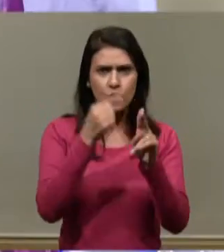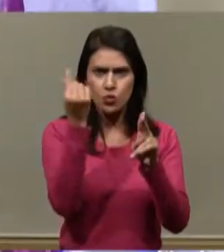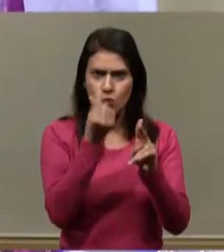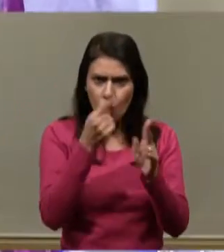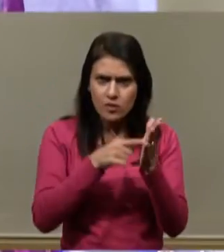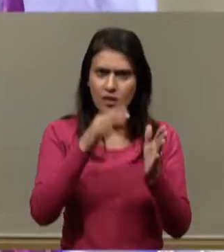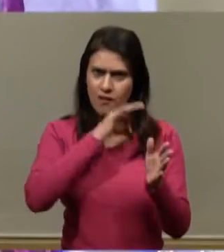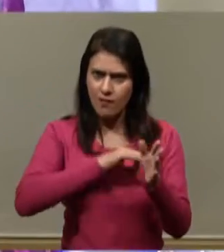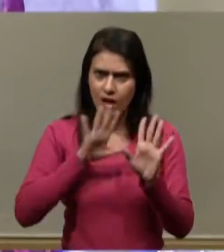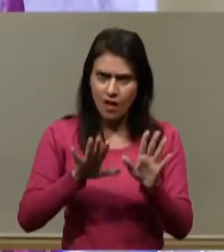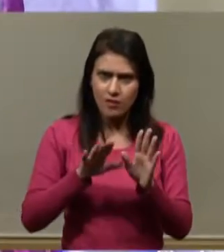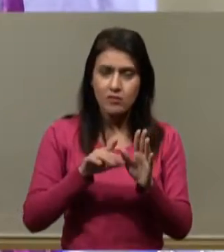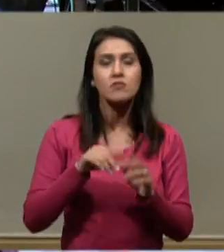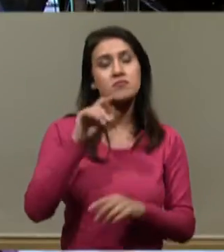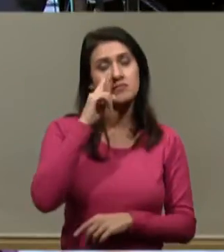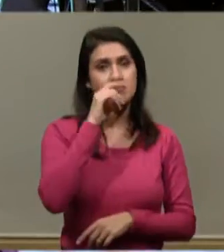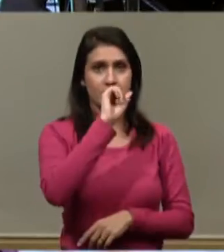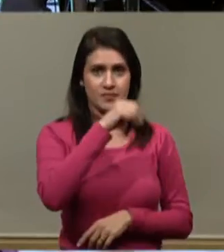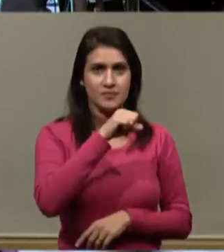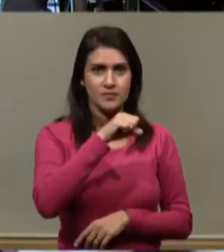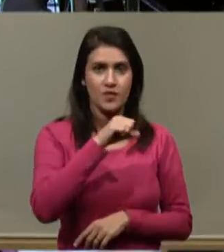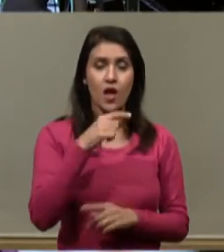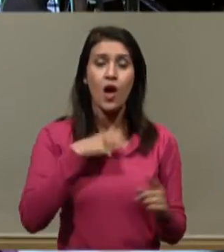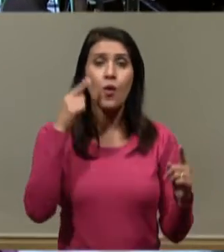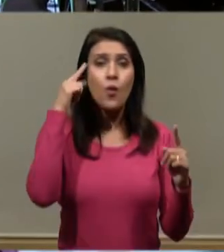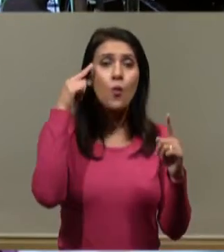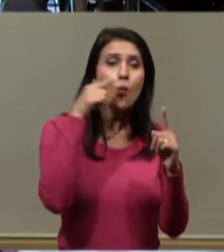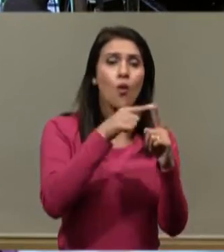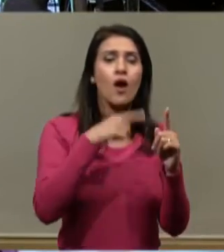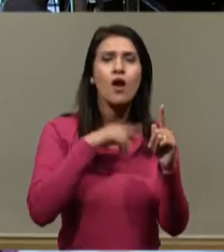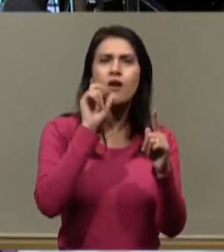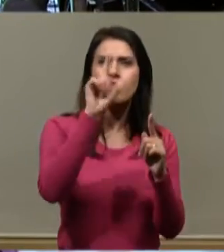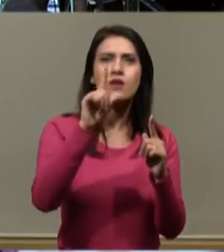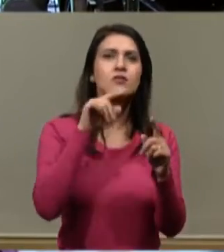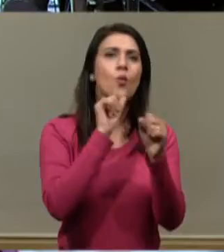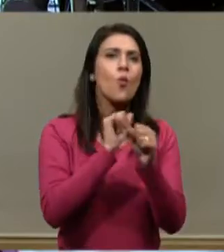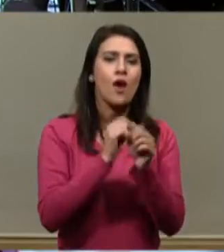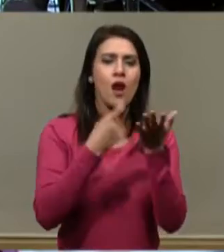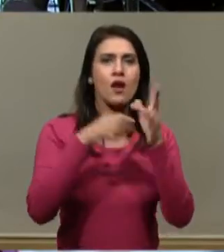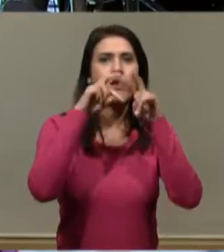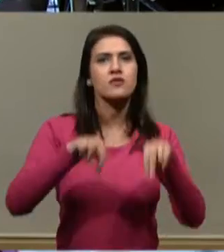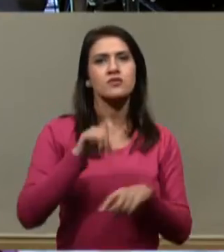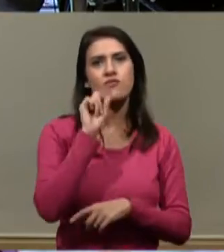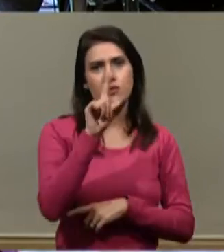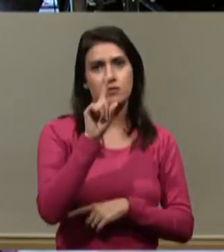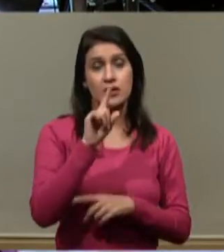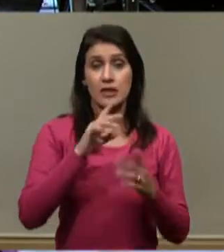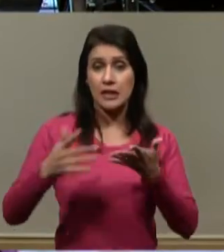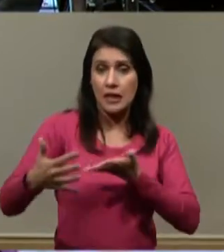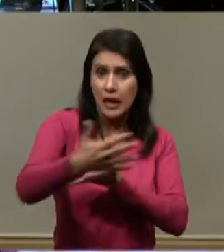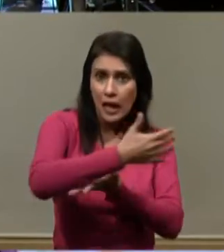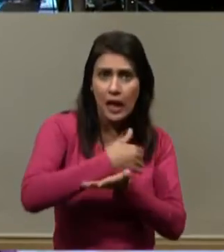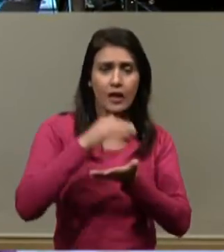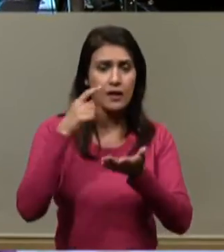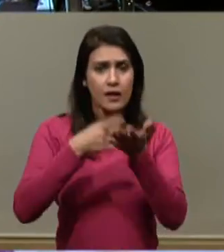impact? As I mentioned earlier, the core of our work is research. Then after research, the next step that comes is